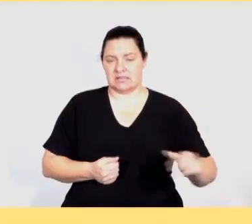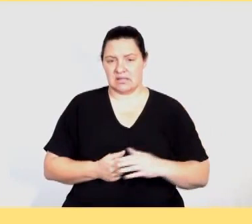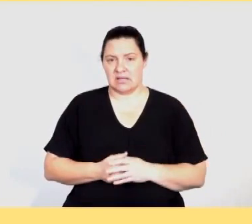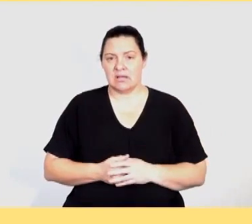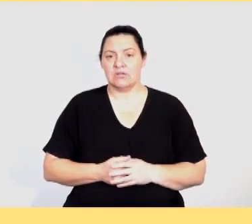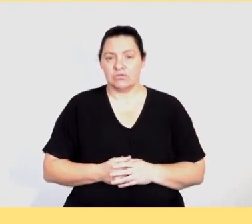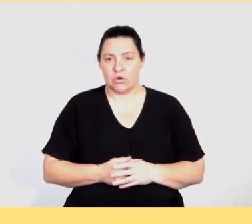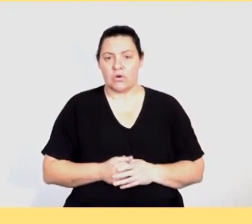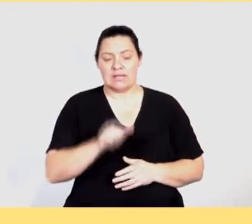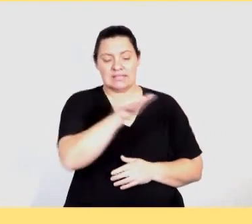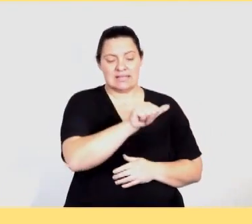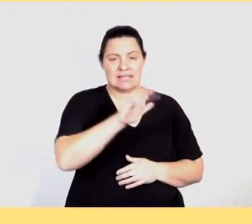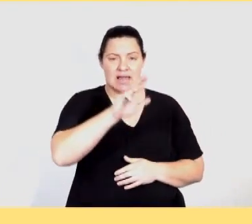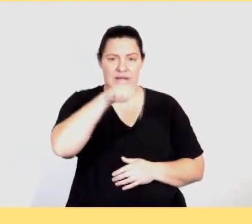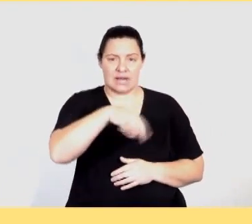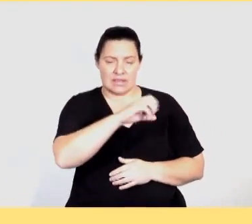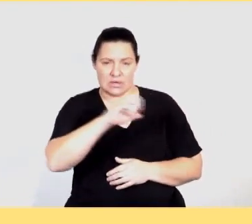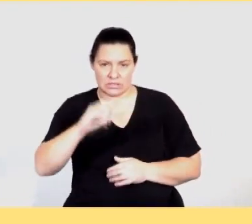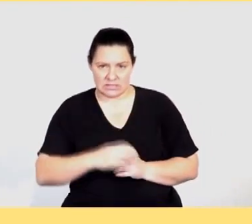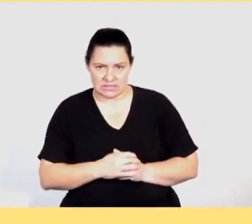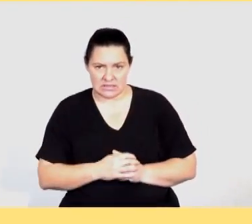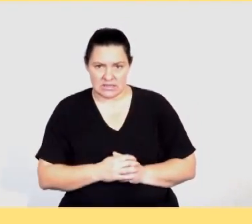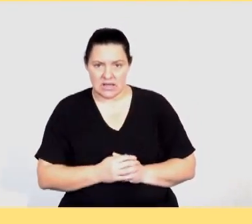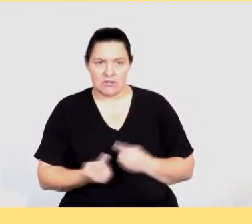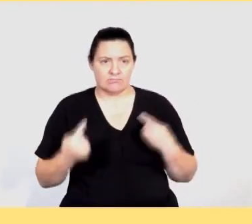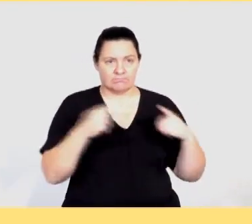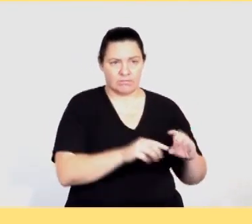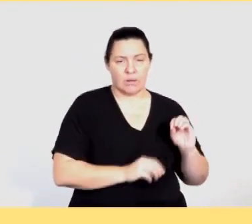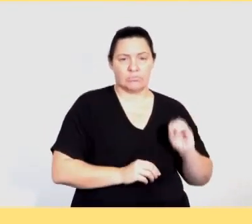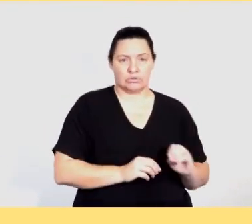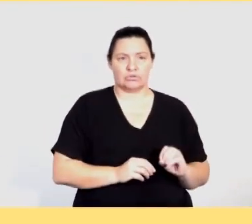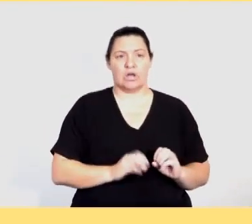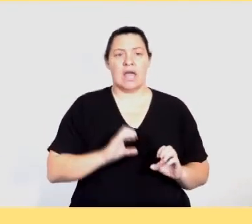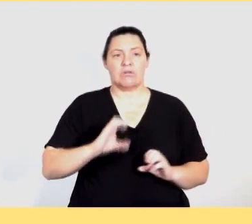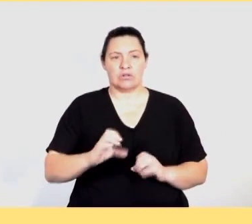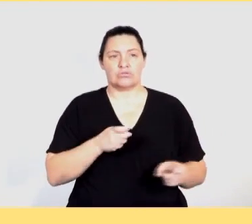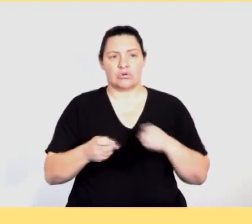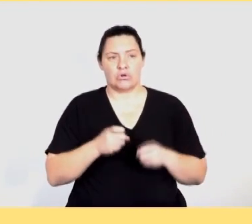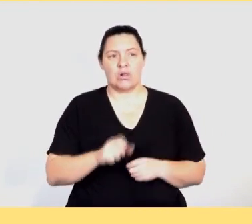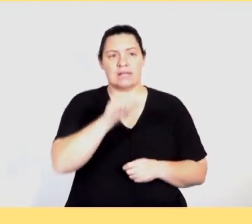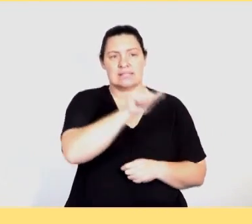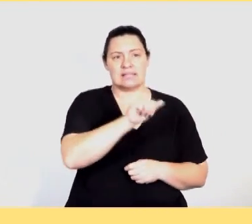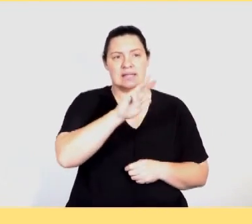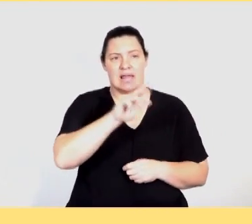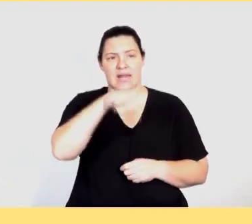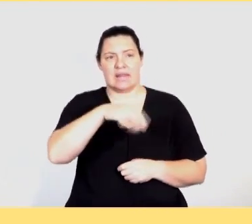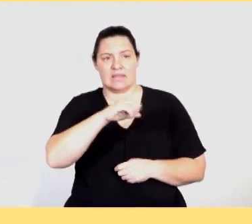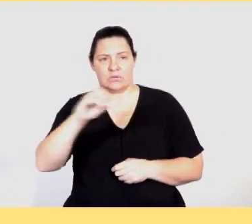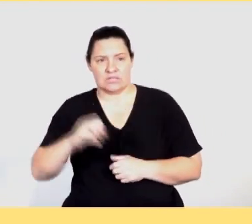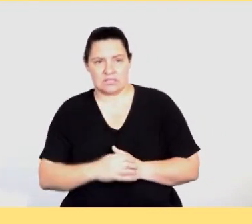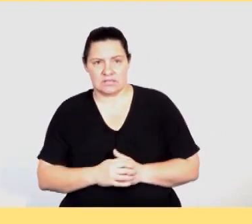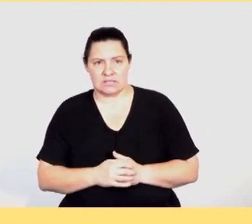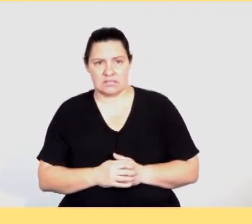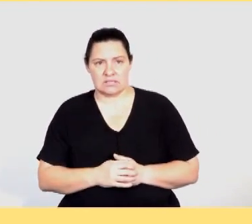debit side. So I'm going to take my 69,000. Then when I come here, I'm now going to say creditors control